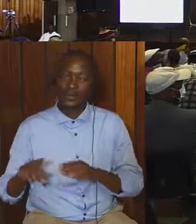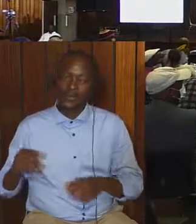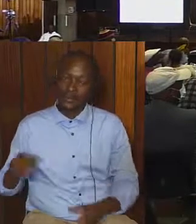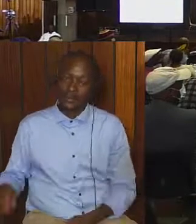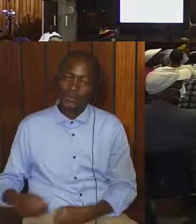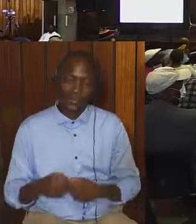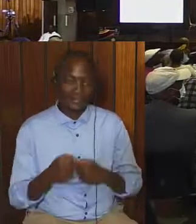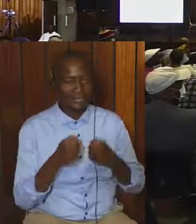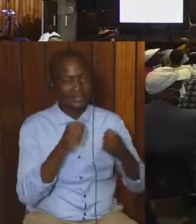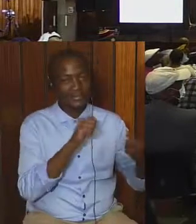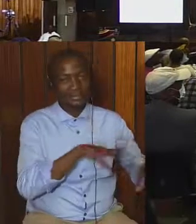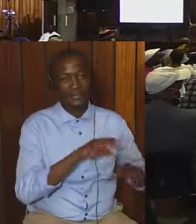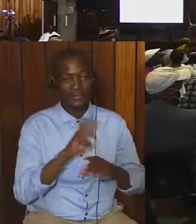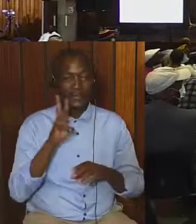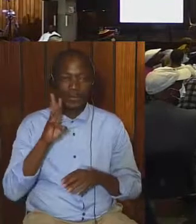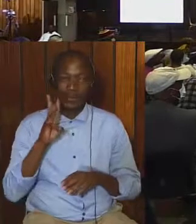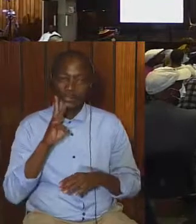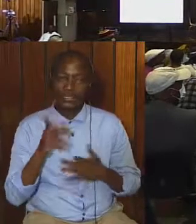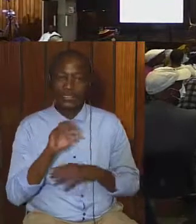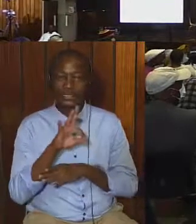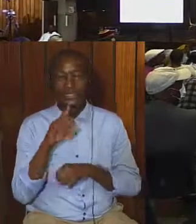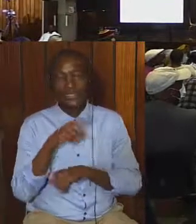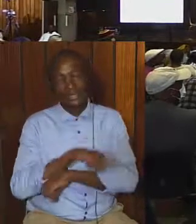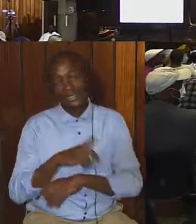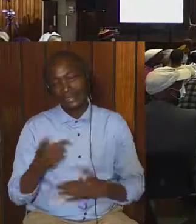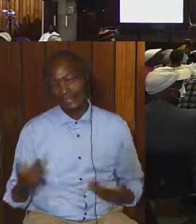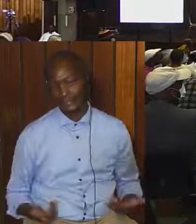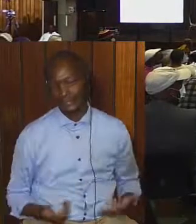empty, inside empty. 3 days.